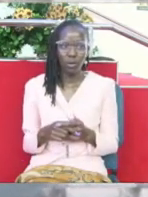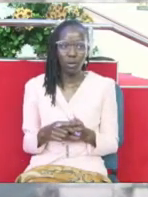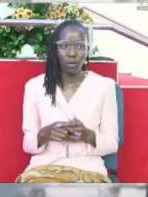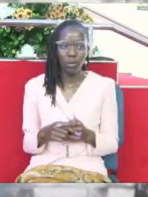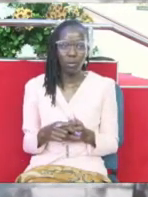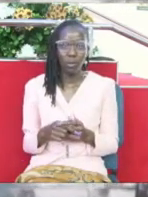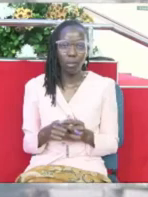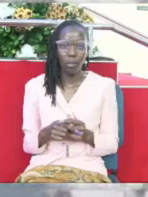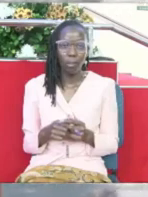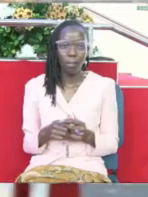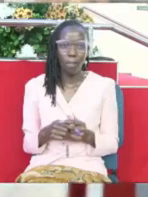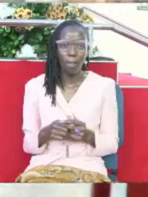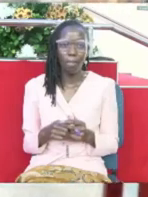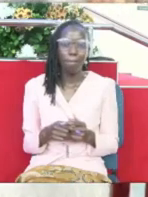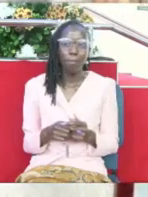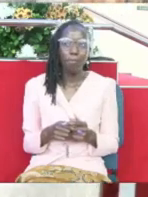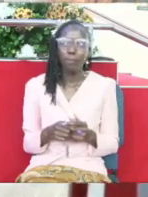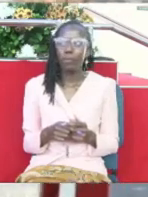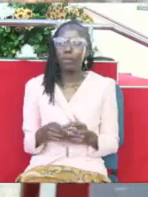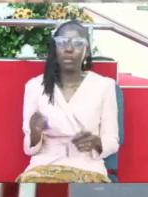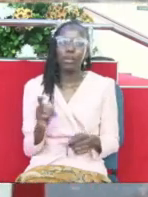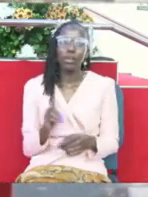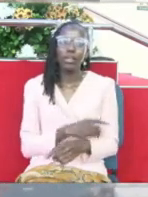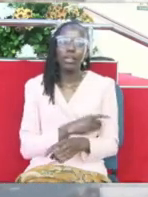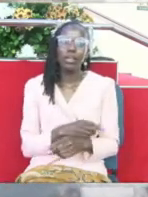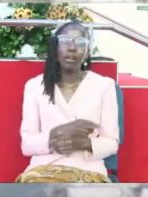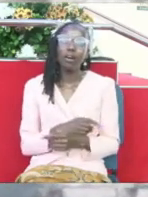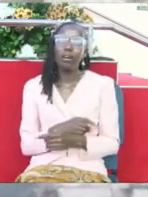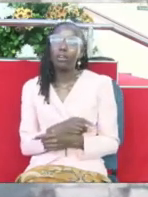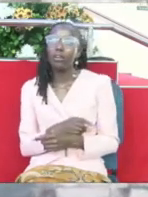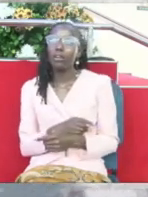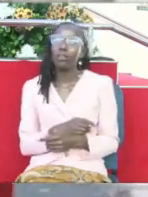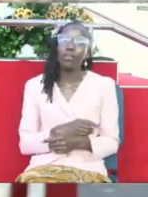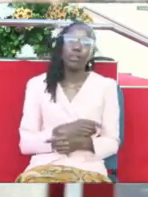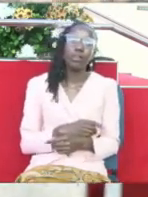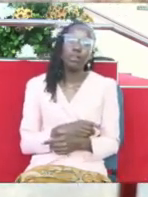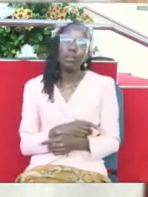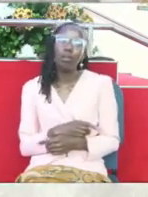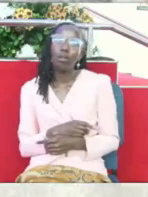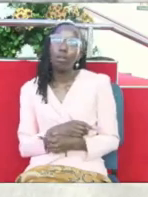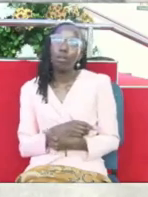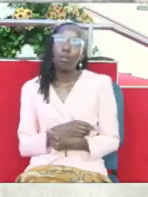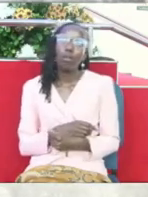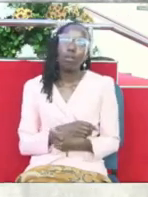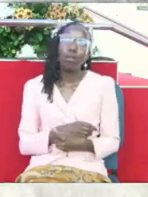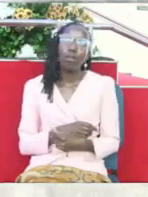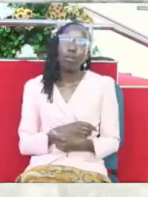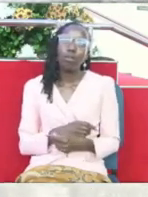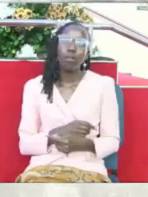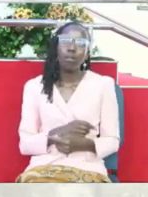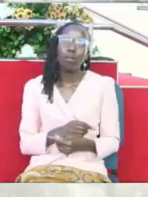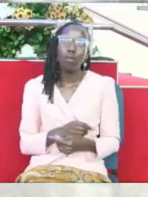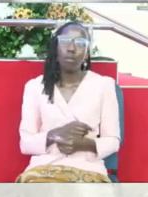sheep, he was interacting with God in worship. Alipokuwa anachunga wale kondoo alikuwa anaingiliana na Mungu katika ibada. He had known the